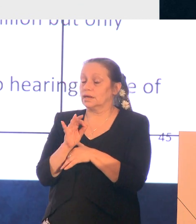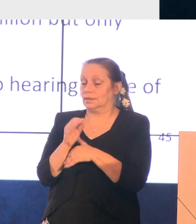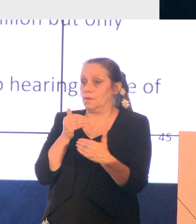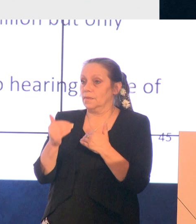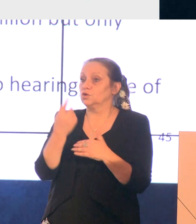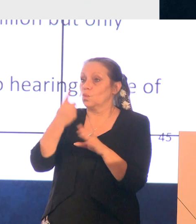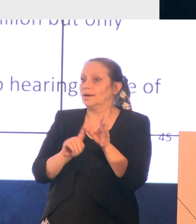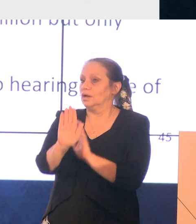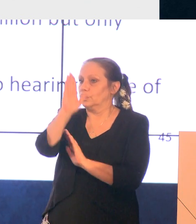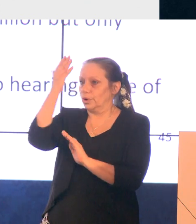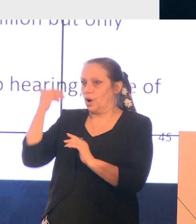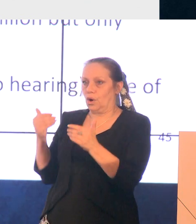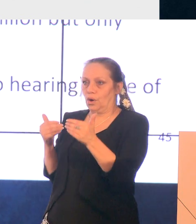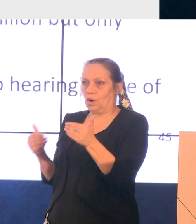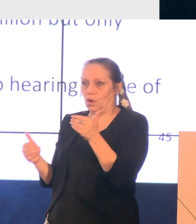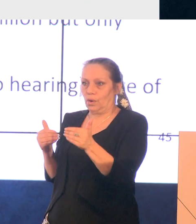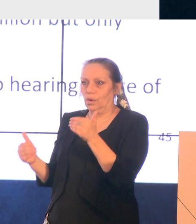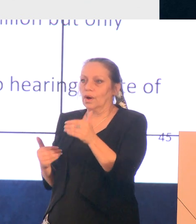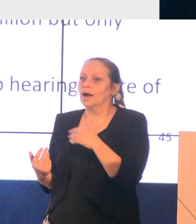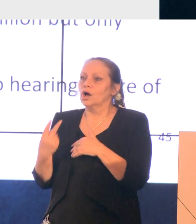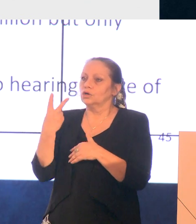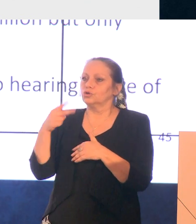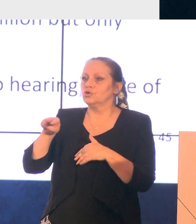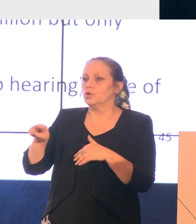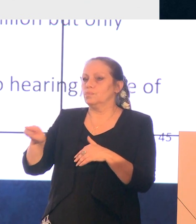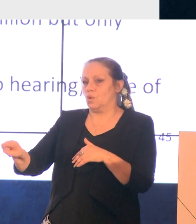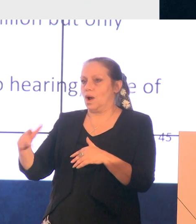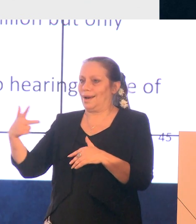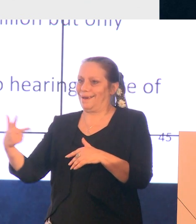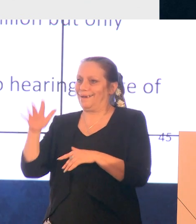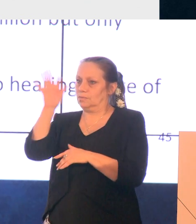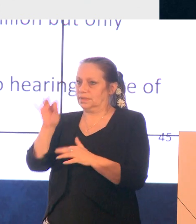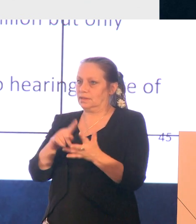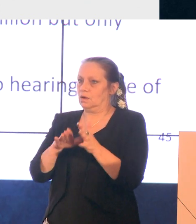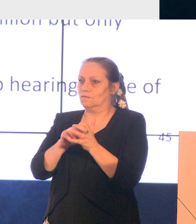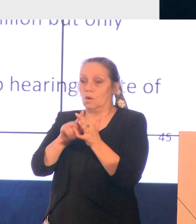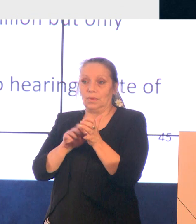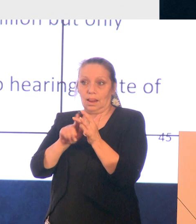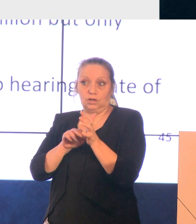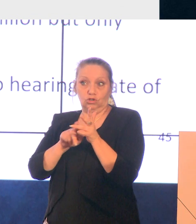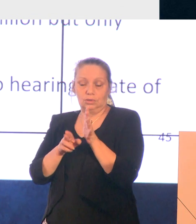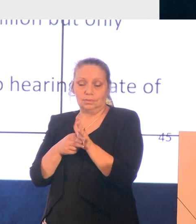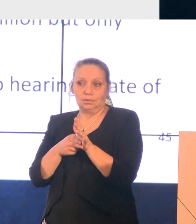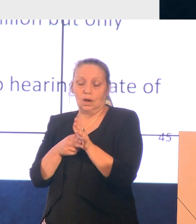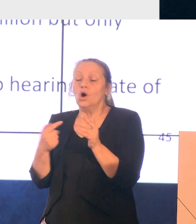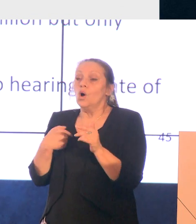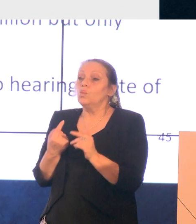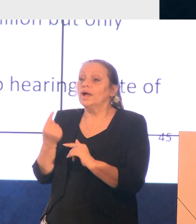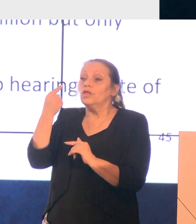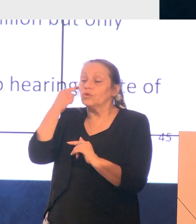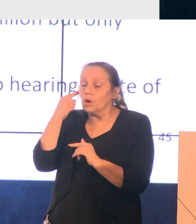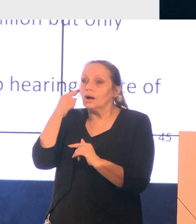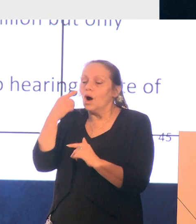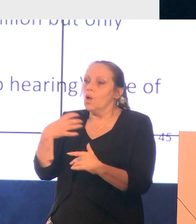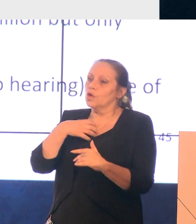ago, and that compares with about 2.8% of the population. We always anticipated that there would